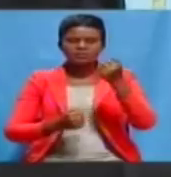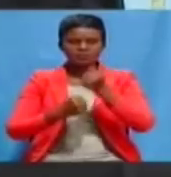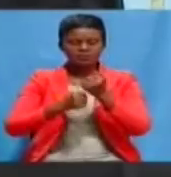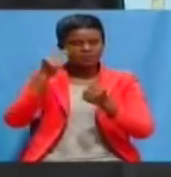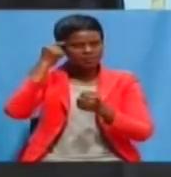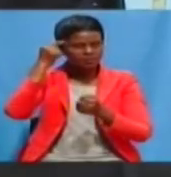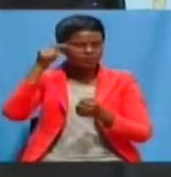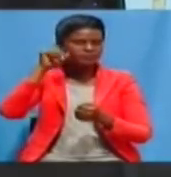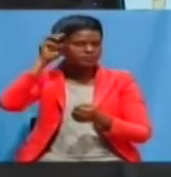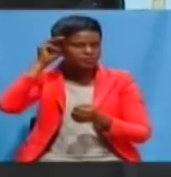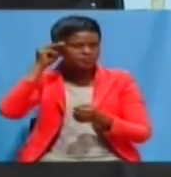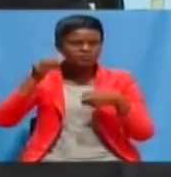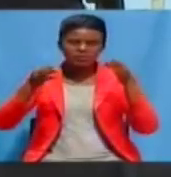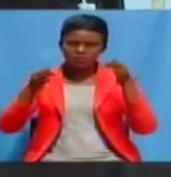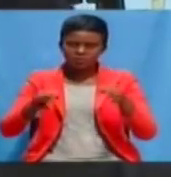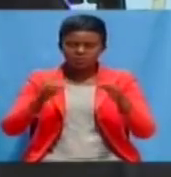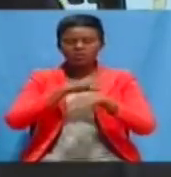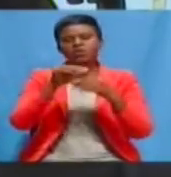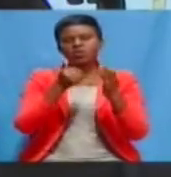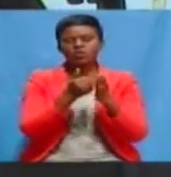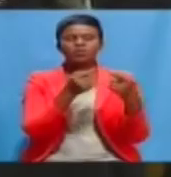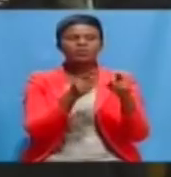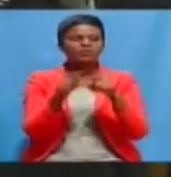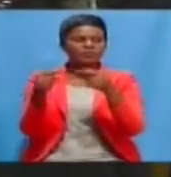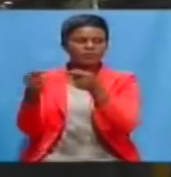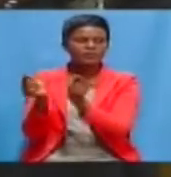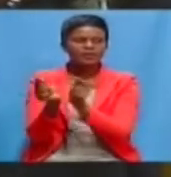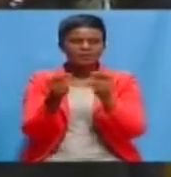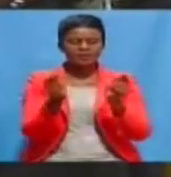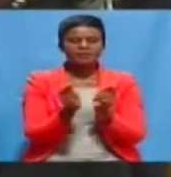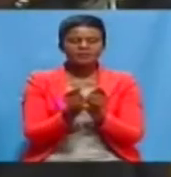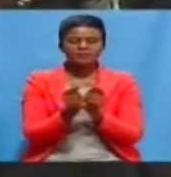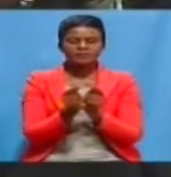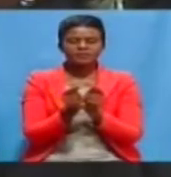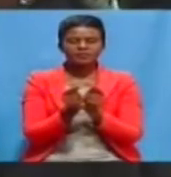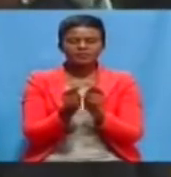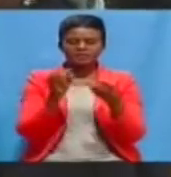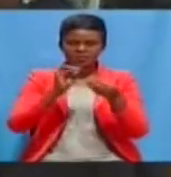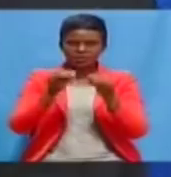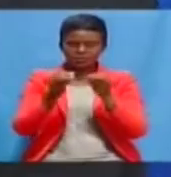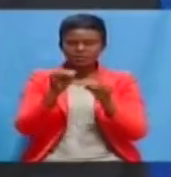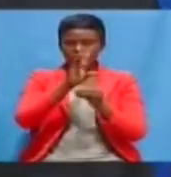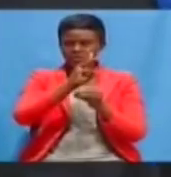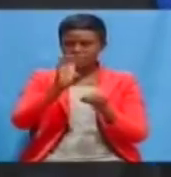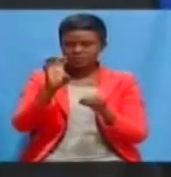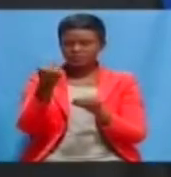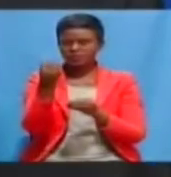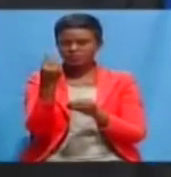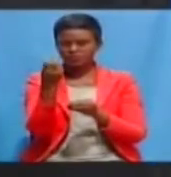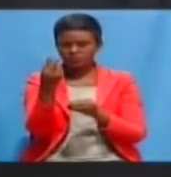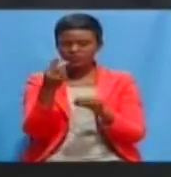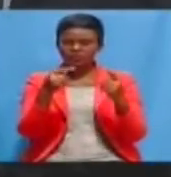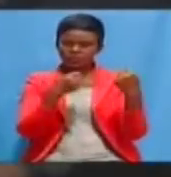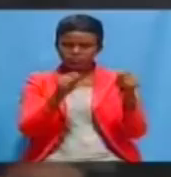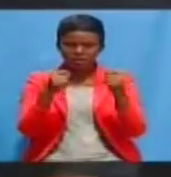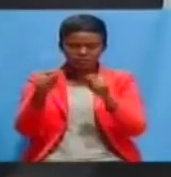government, the Ministry of Justice, and all external stakeholders. A total of 612 candidates attempted